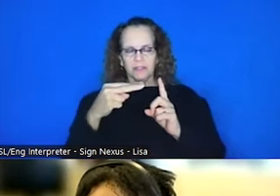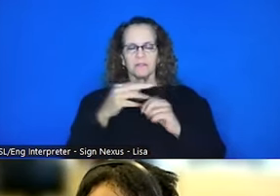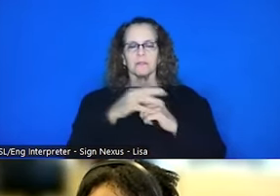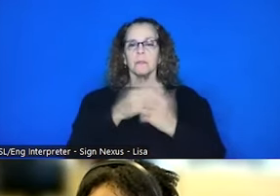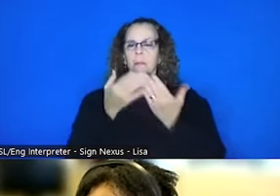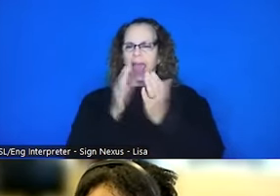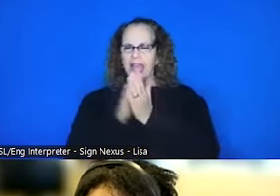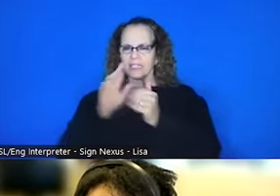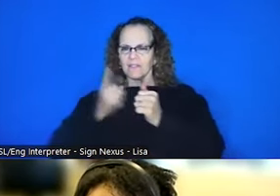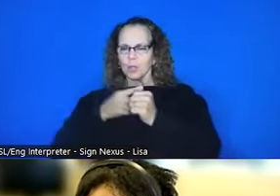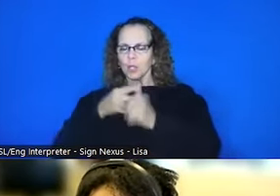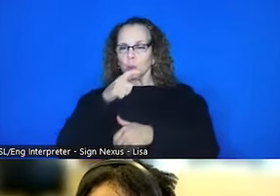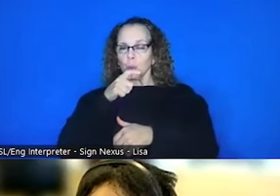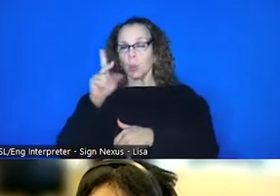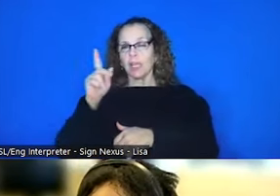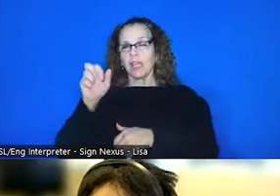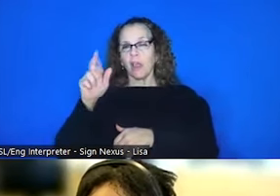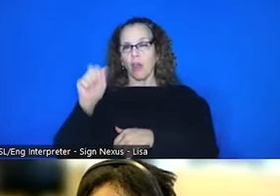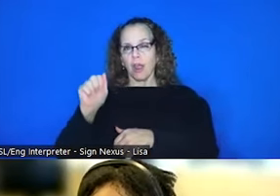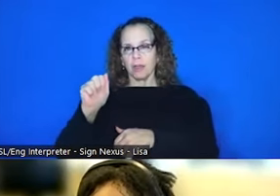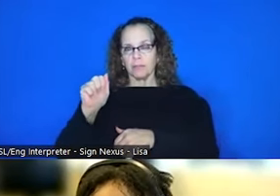us off with that question.